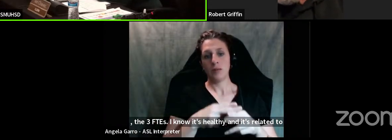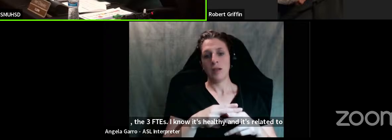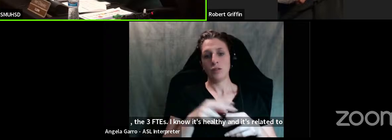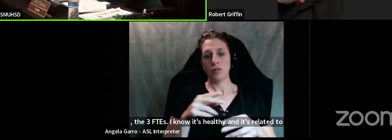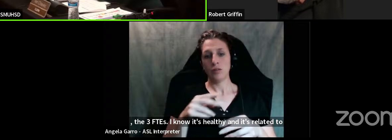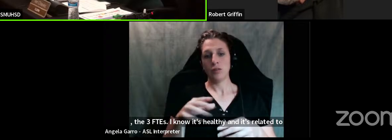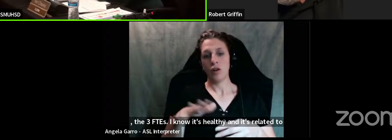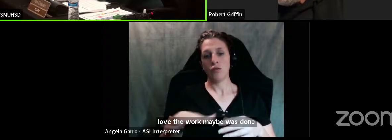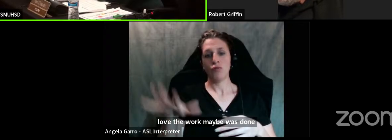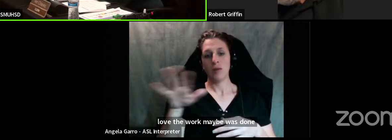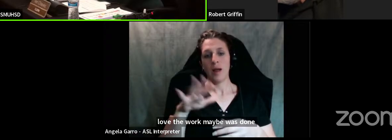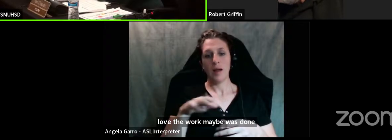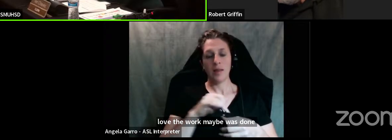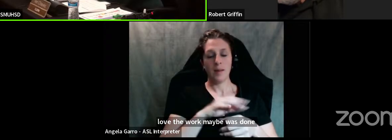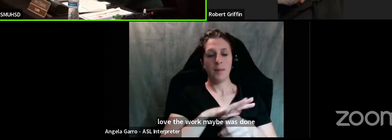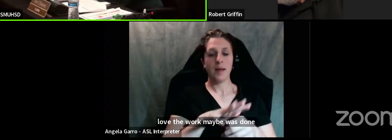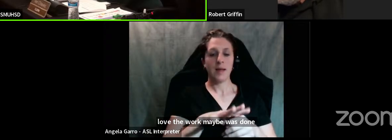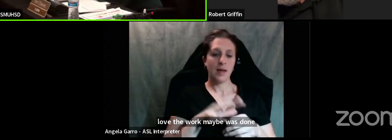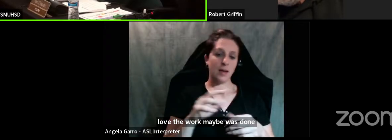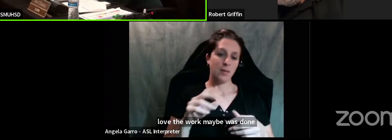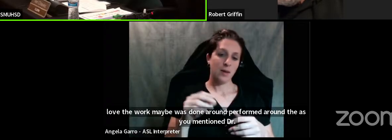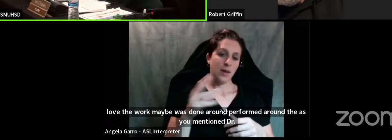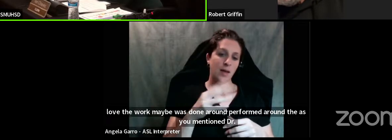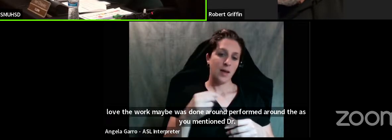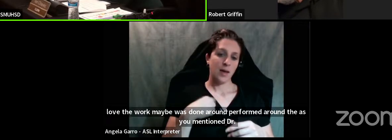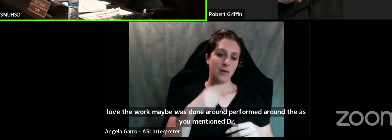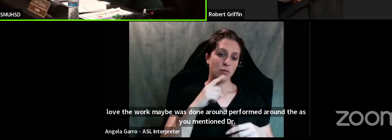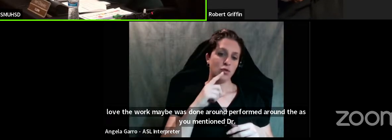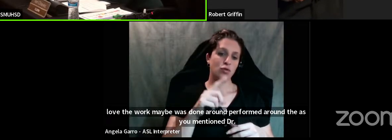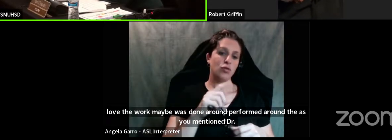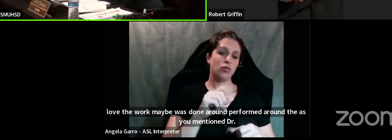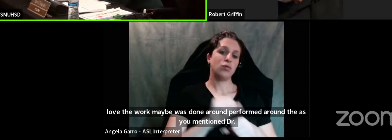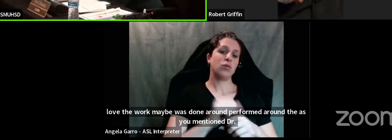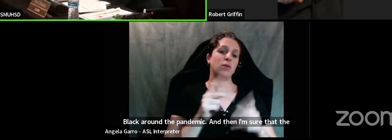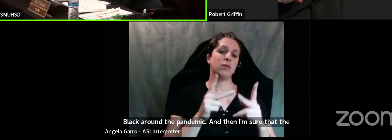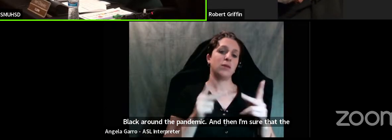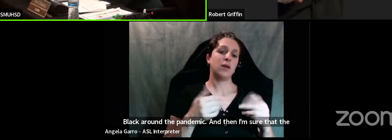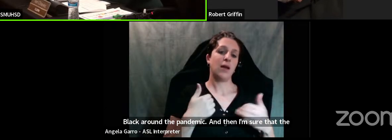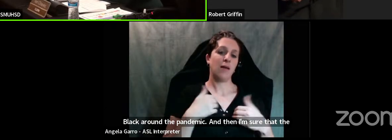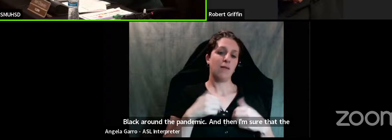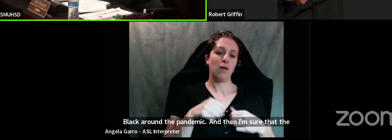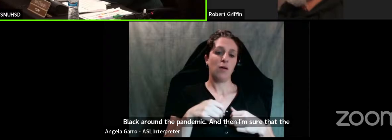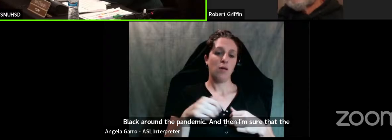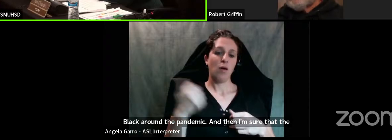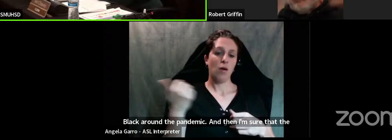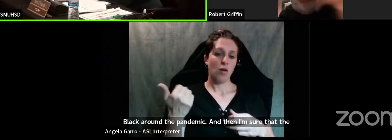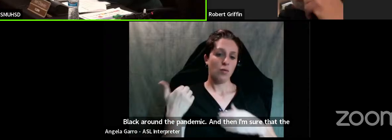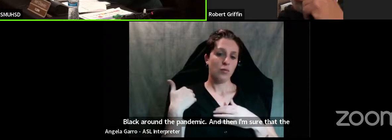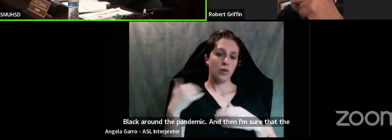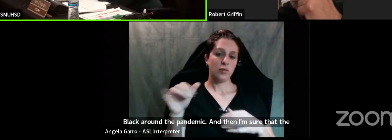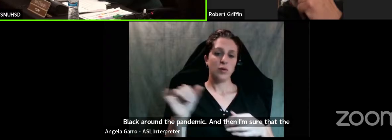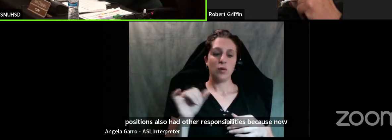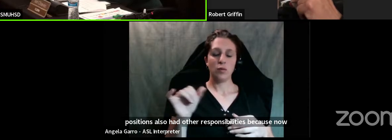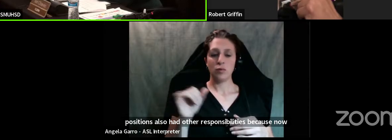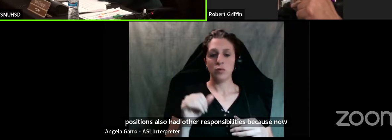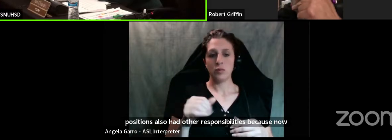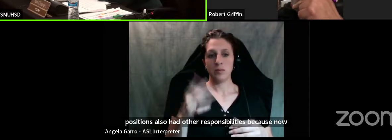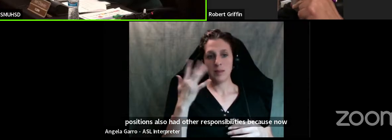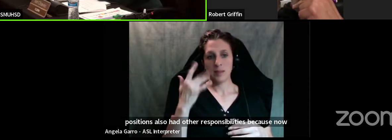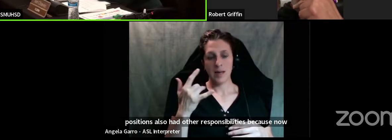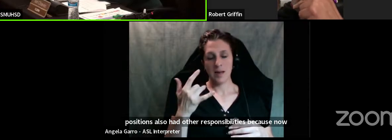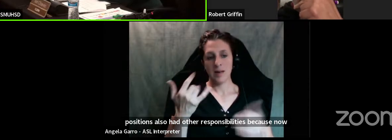the pandemic. And then I'm sure that the positions also had other responsibilities because now that we're trickling out